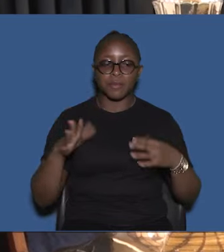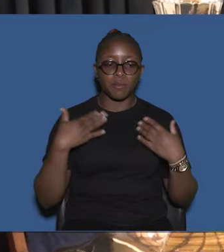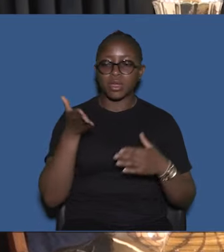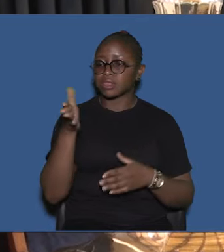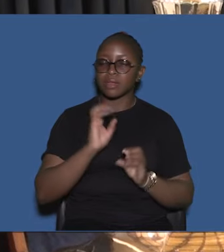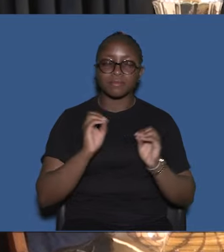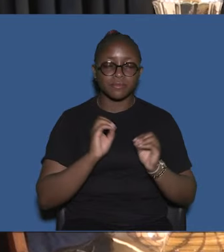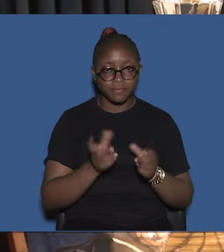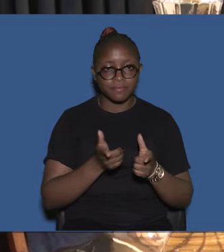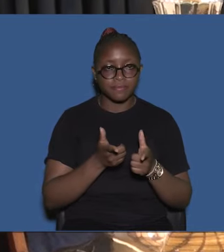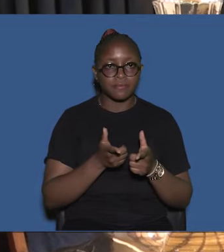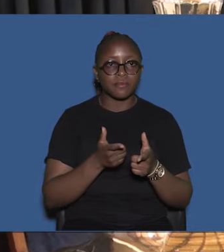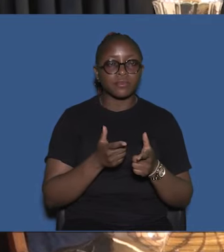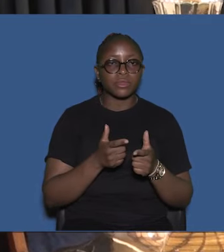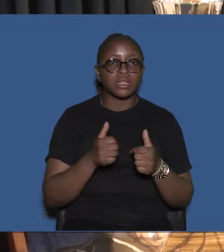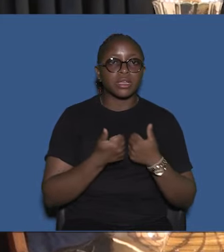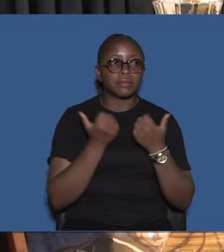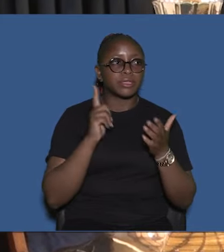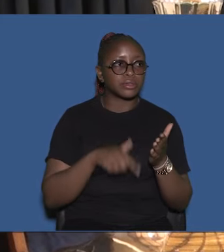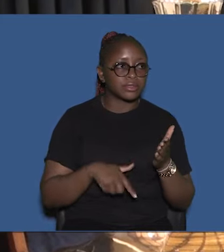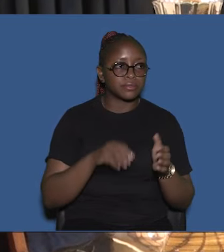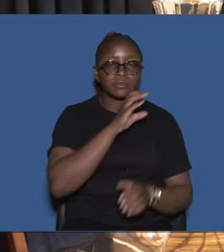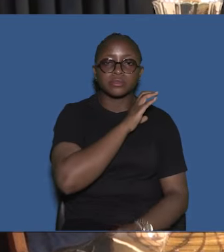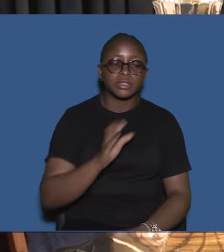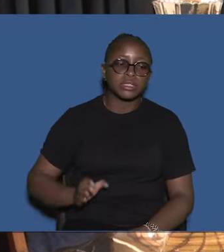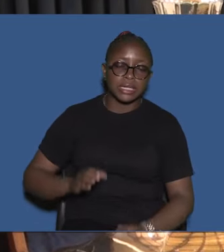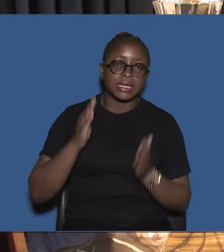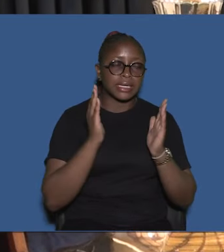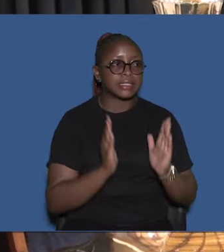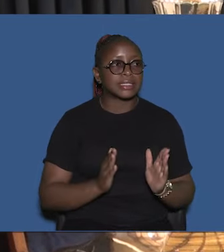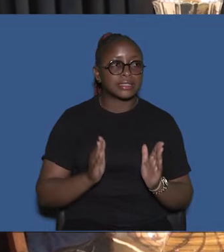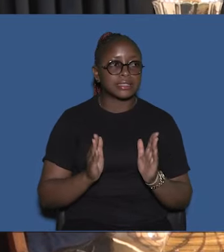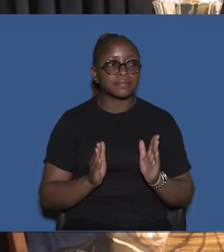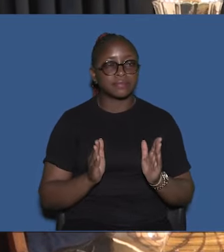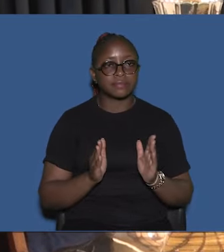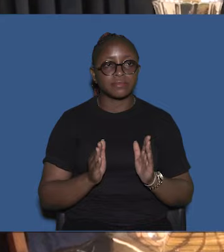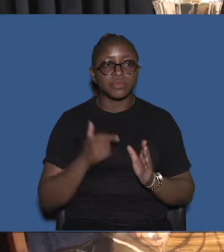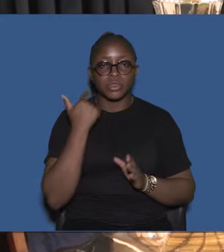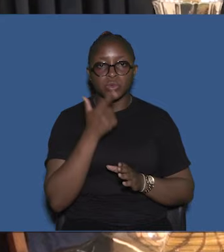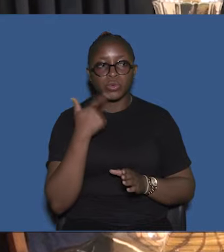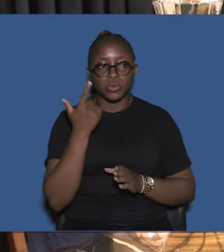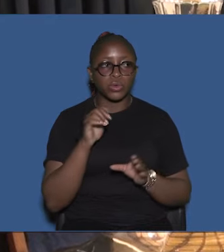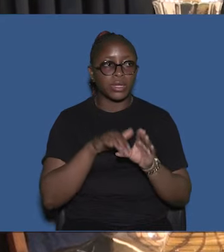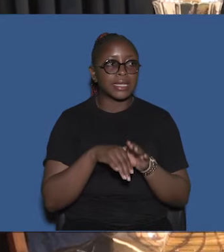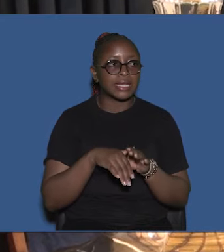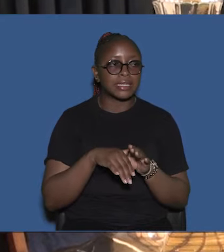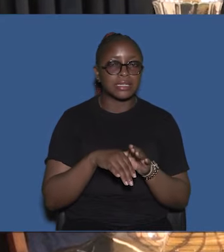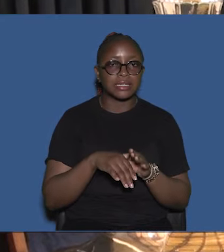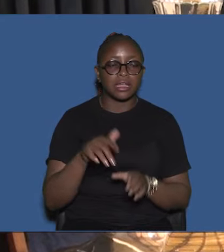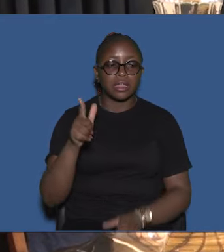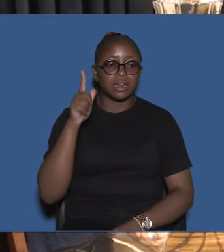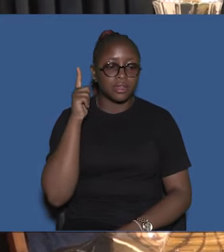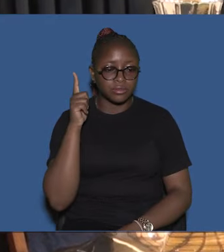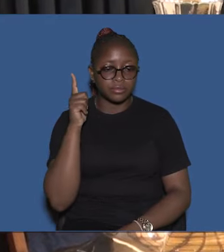that we make, or Christians make, Christians who are in legalism, who are practicing